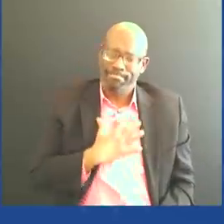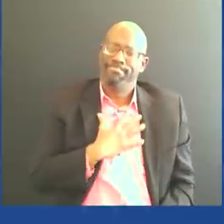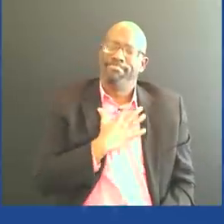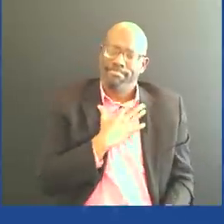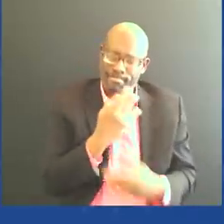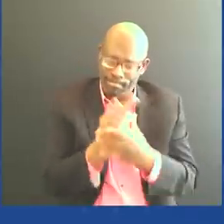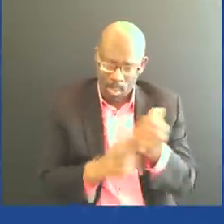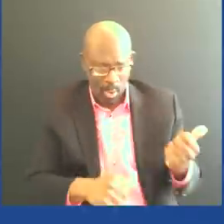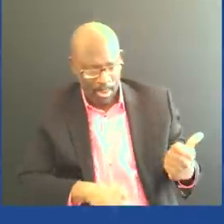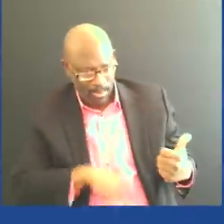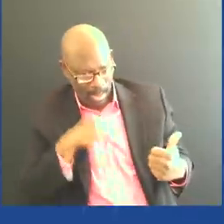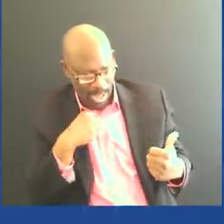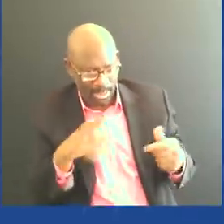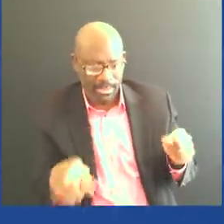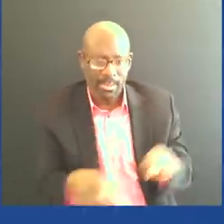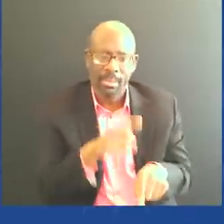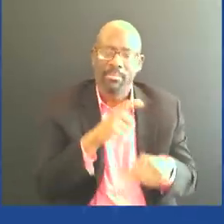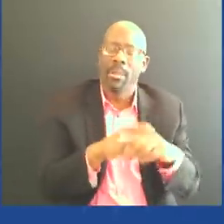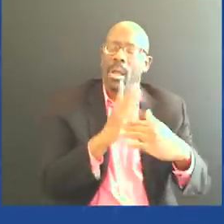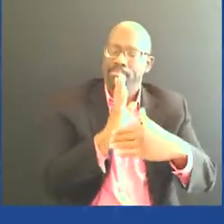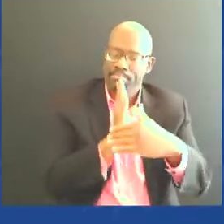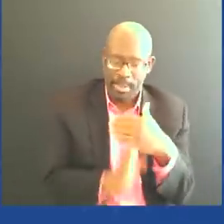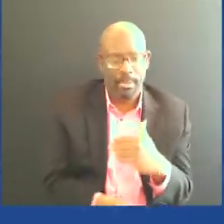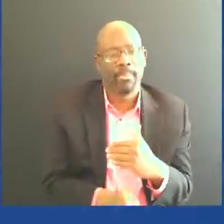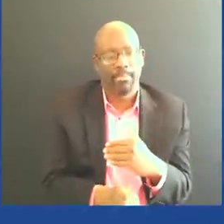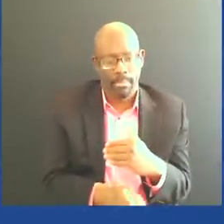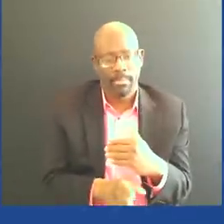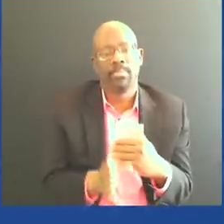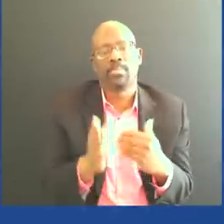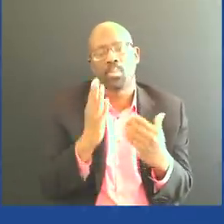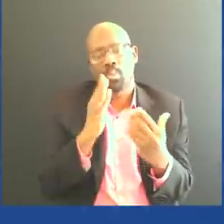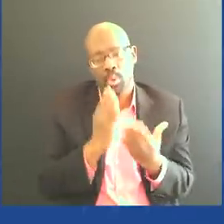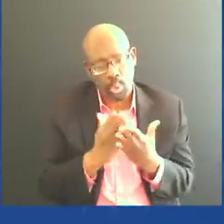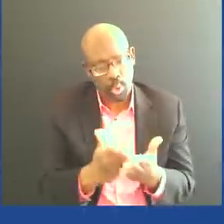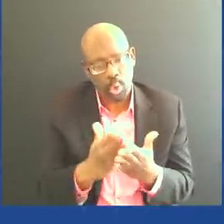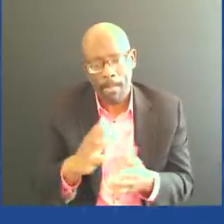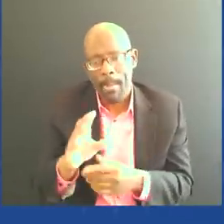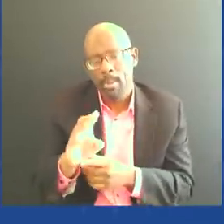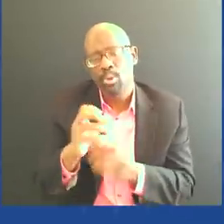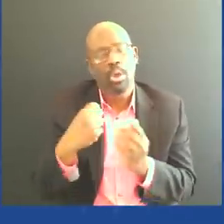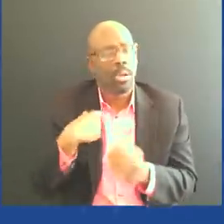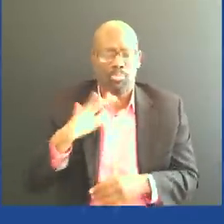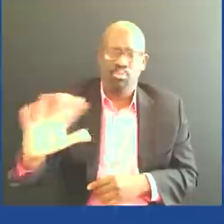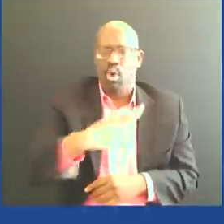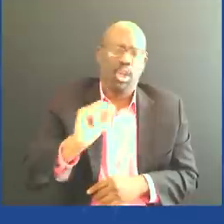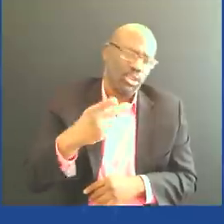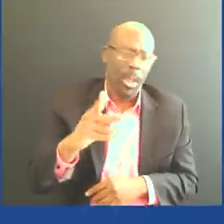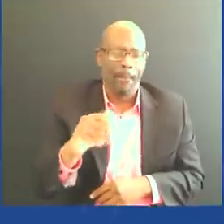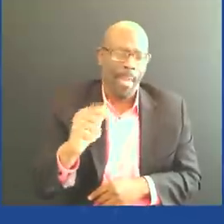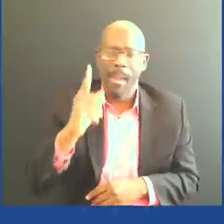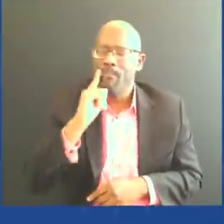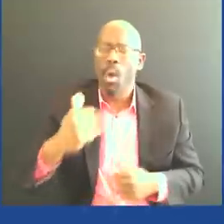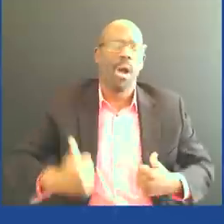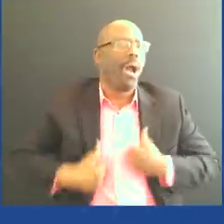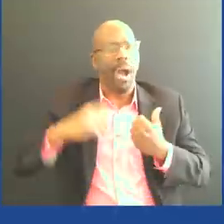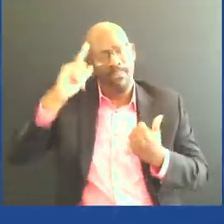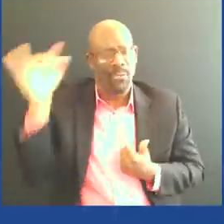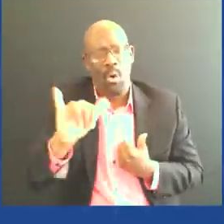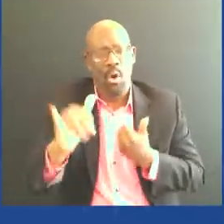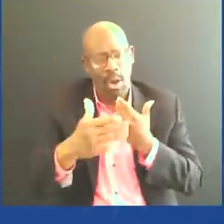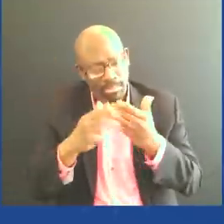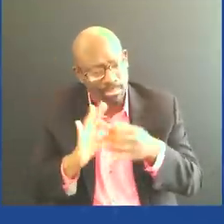life. Today's celebration, like so many things in the past few years, is just a bit out